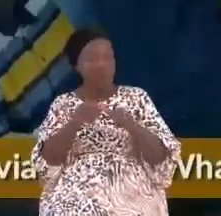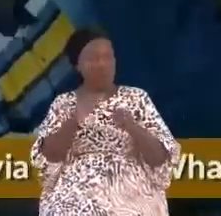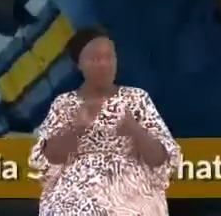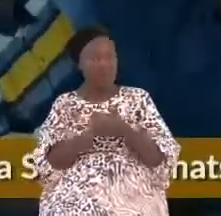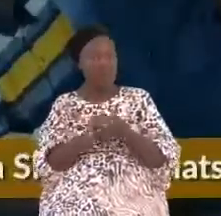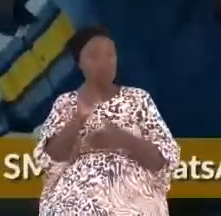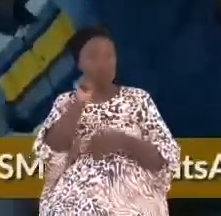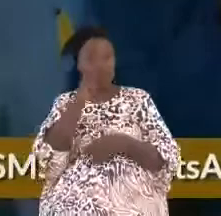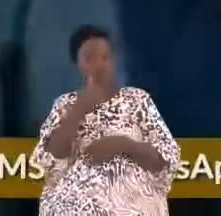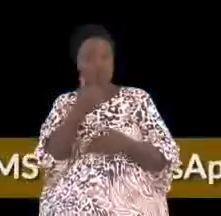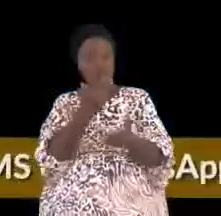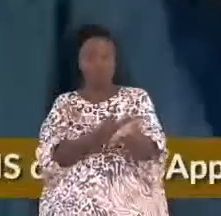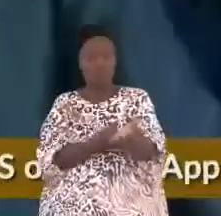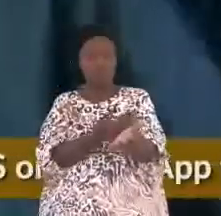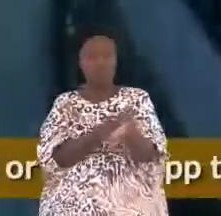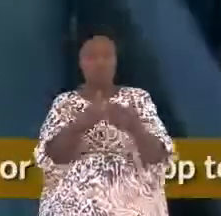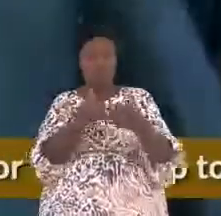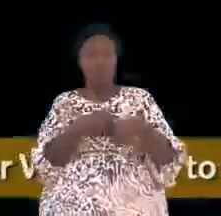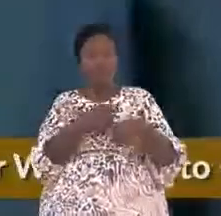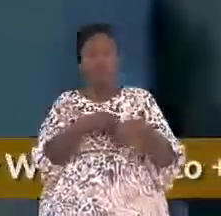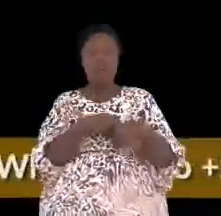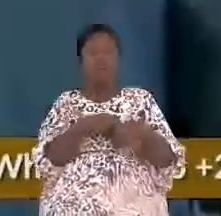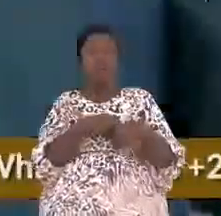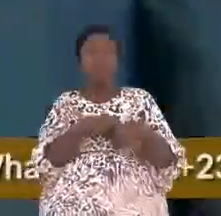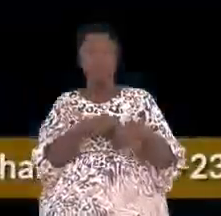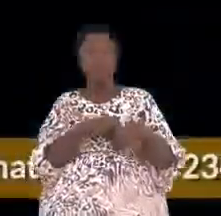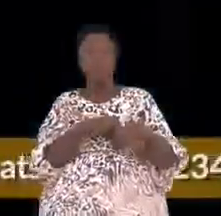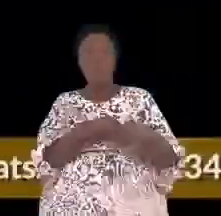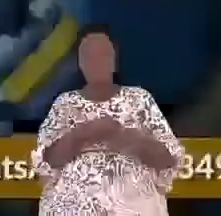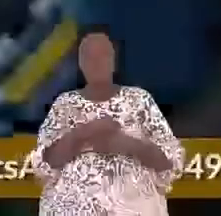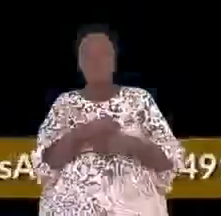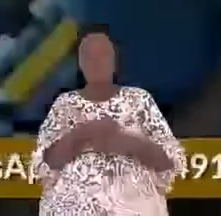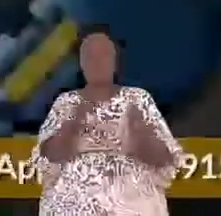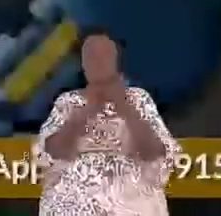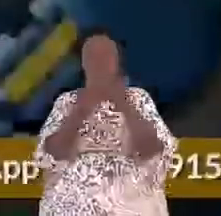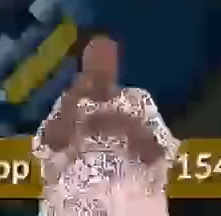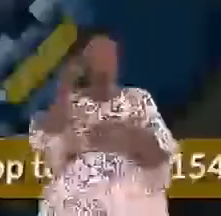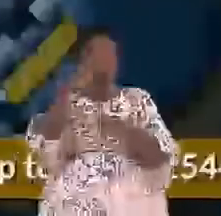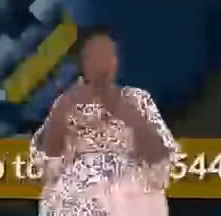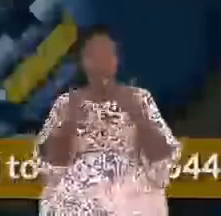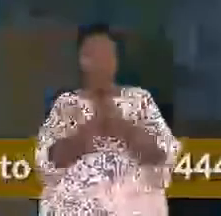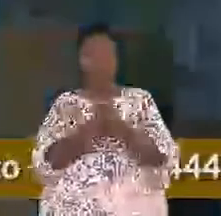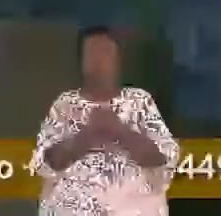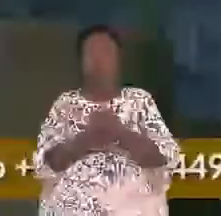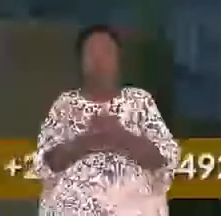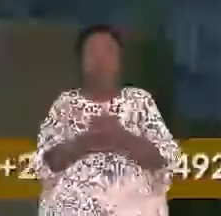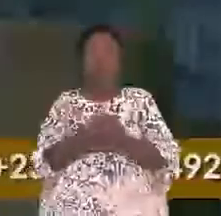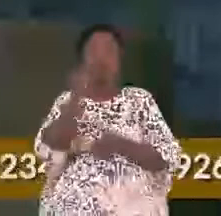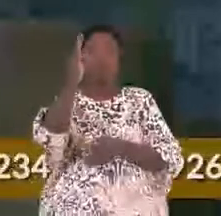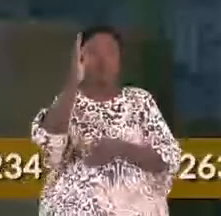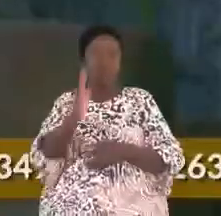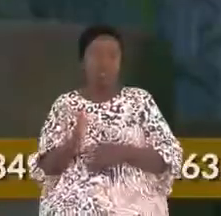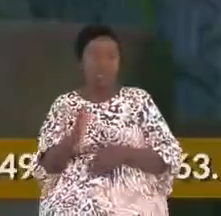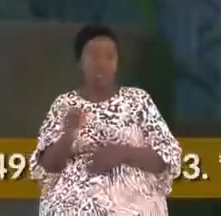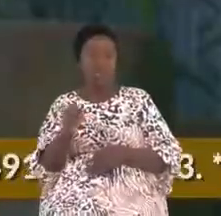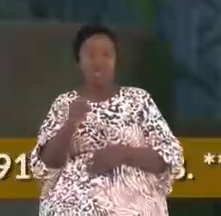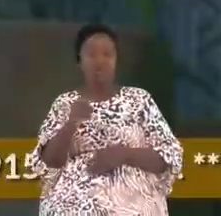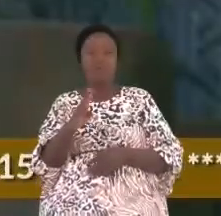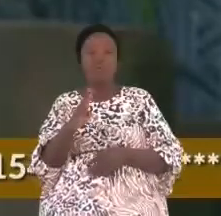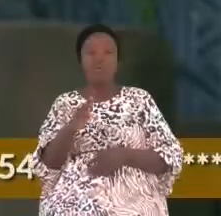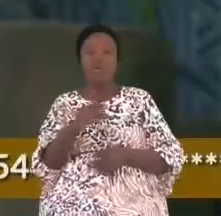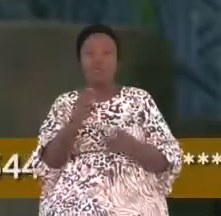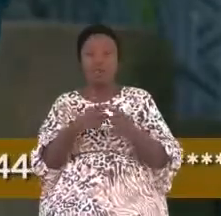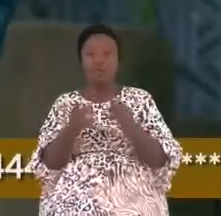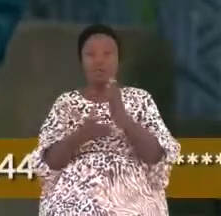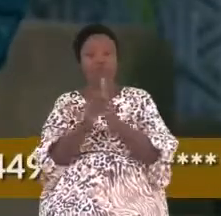a.m for all ministers or christian workers or church workers and all professionals from various